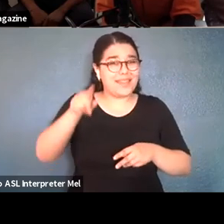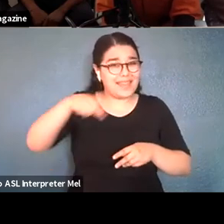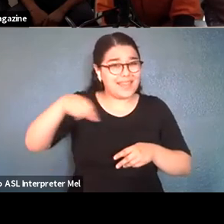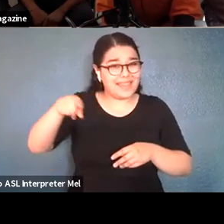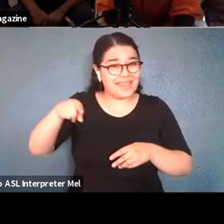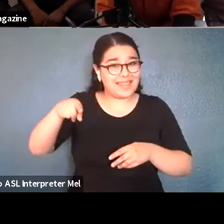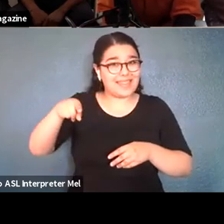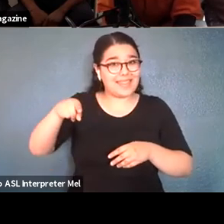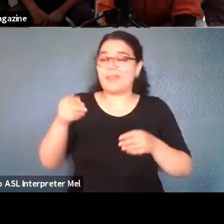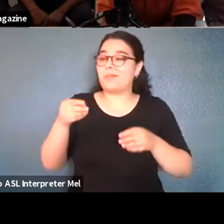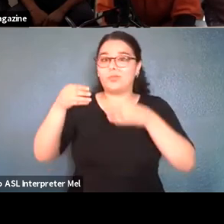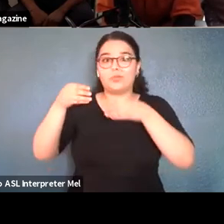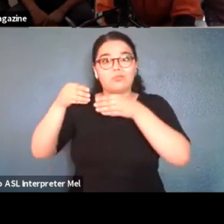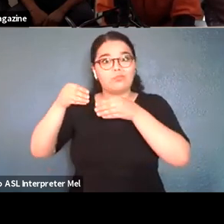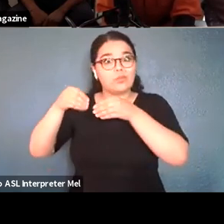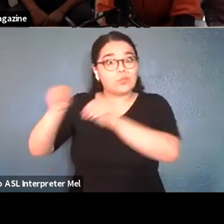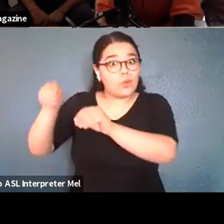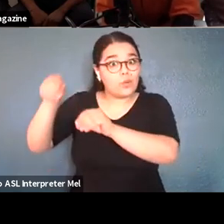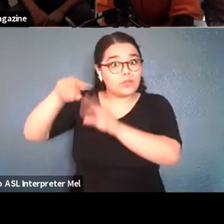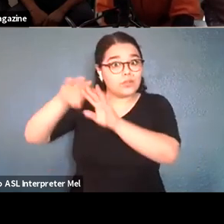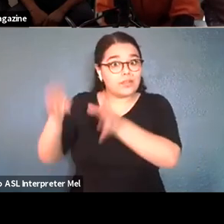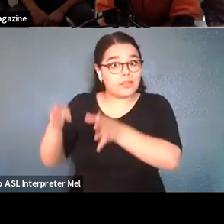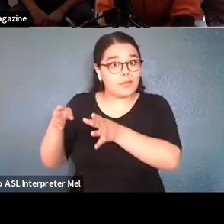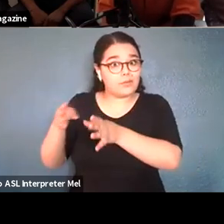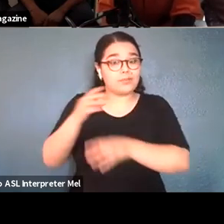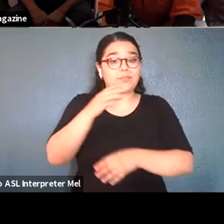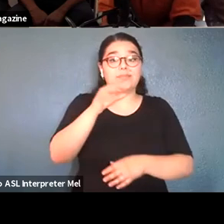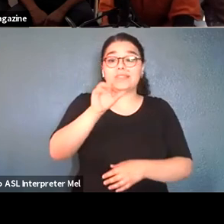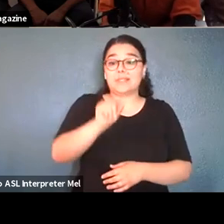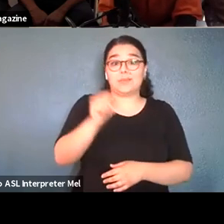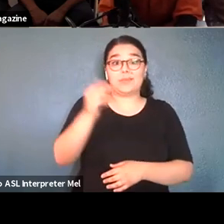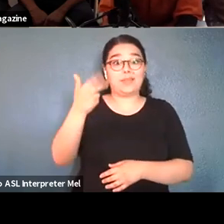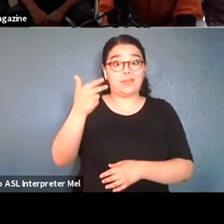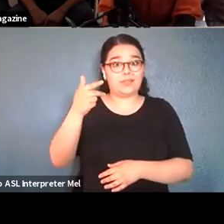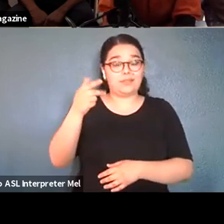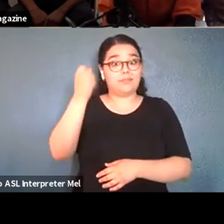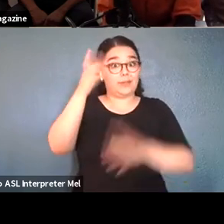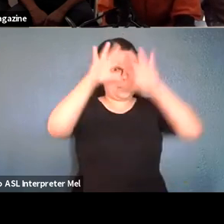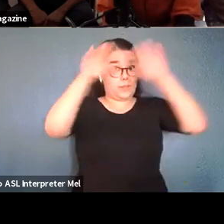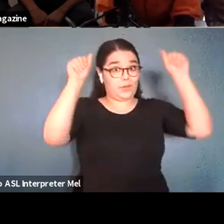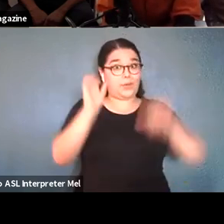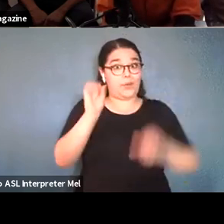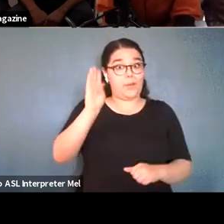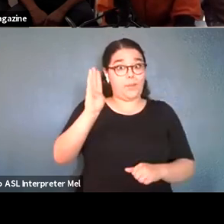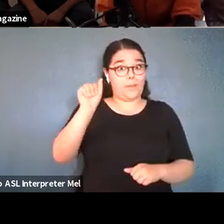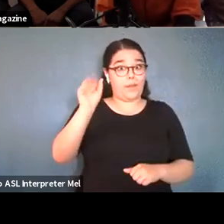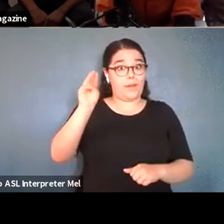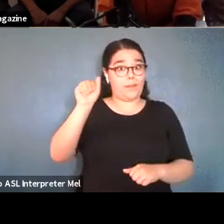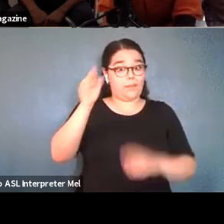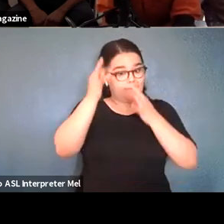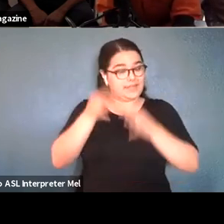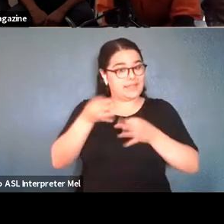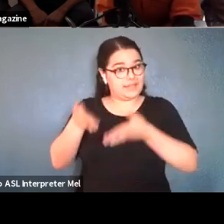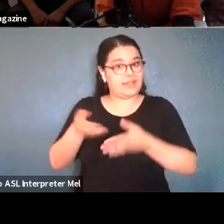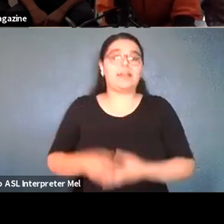private commodities market in 2013 under Obama. You know, the